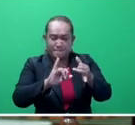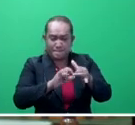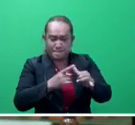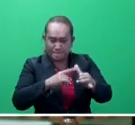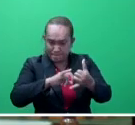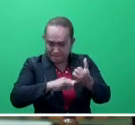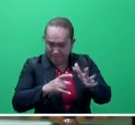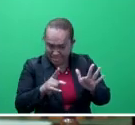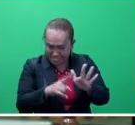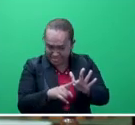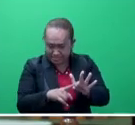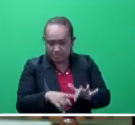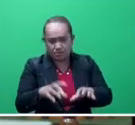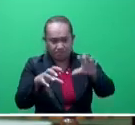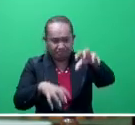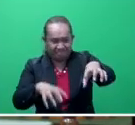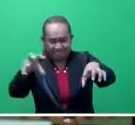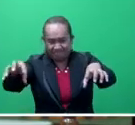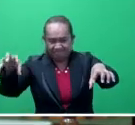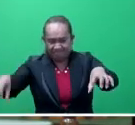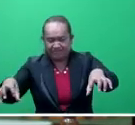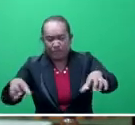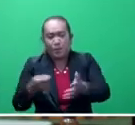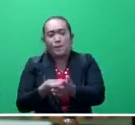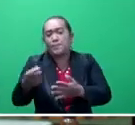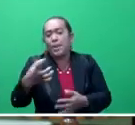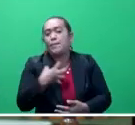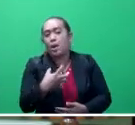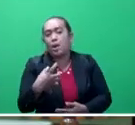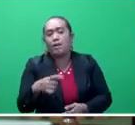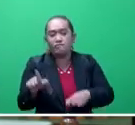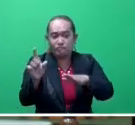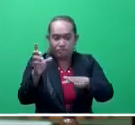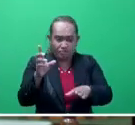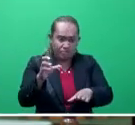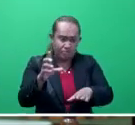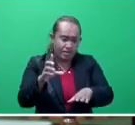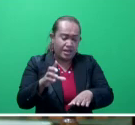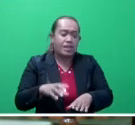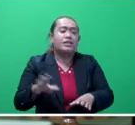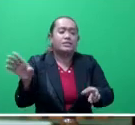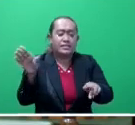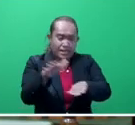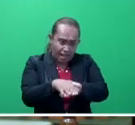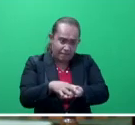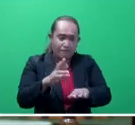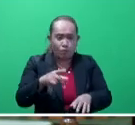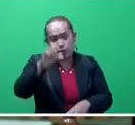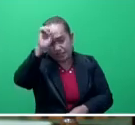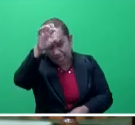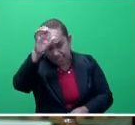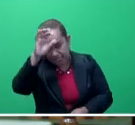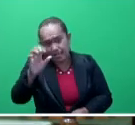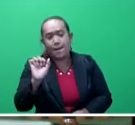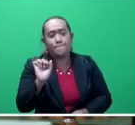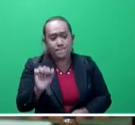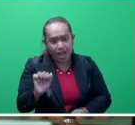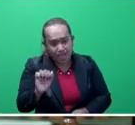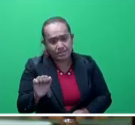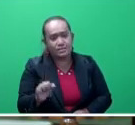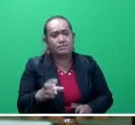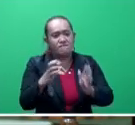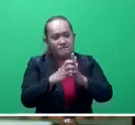service vehicle permit holders currently pay. That covers taxi drivers, bus drivers and minibus drivers, and replacing them with an